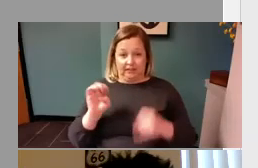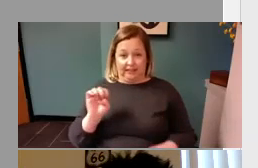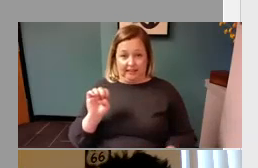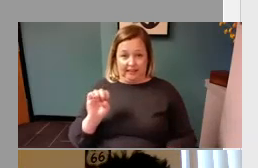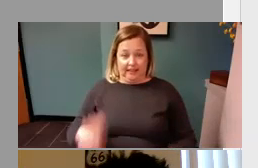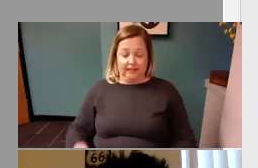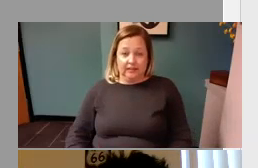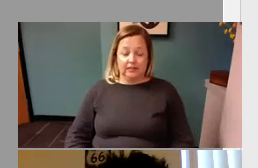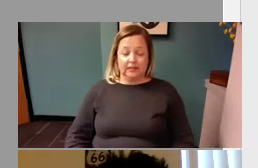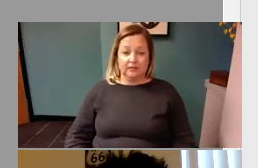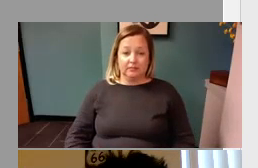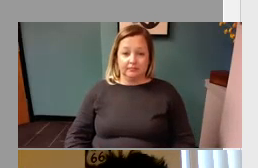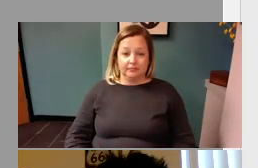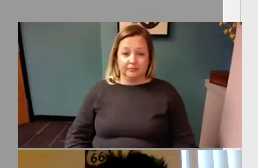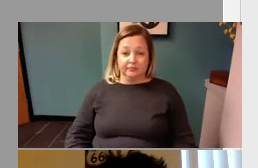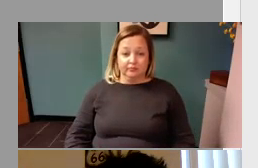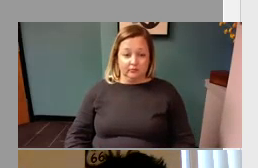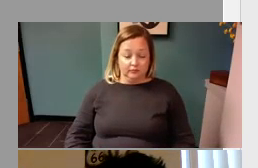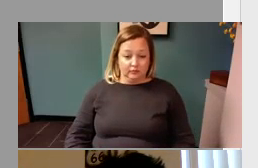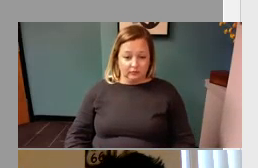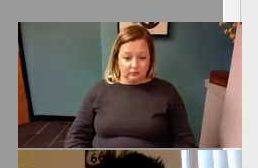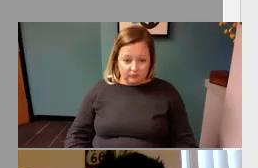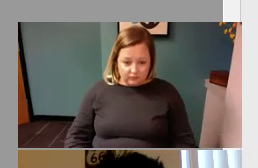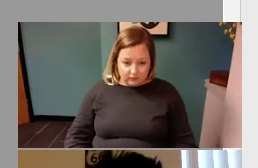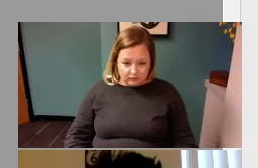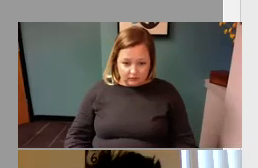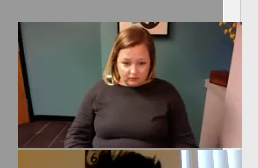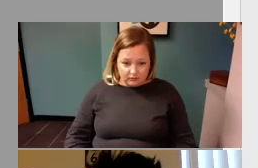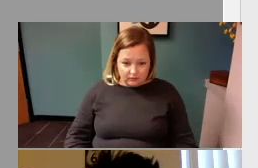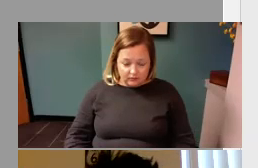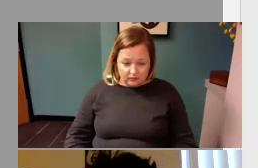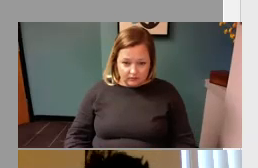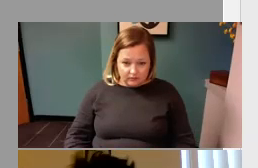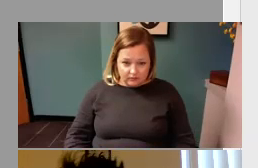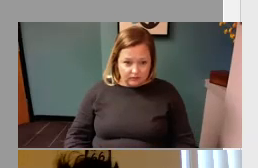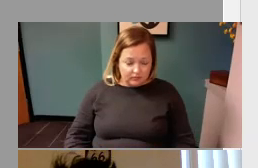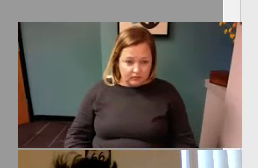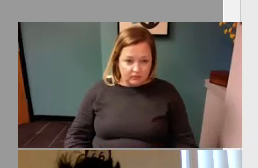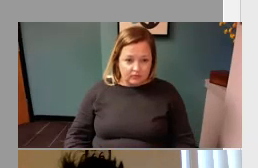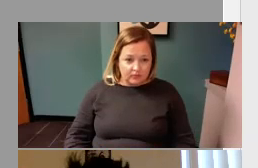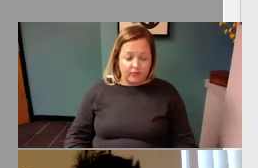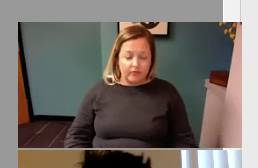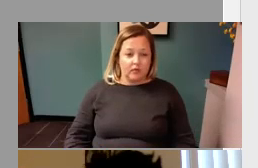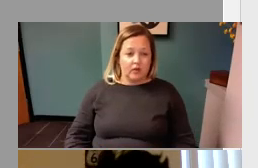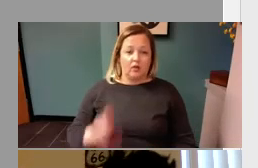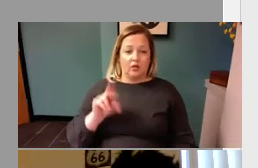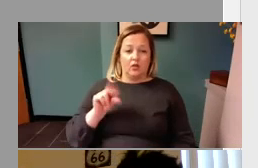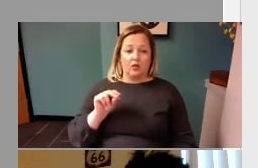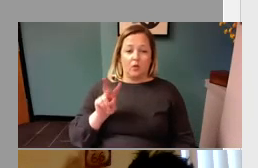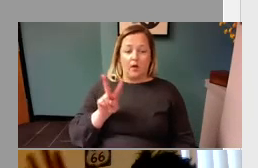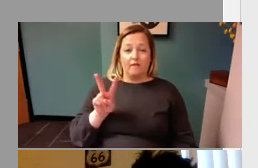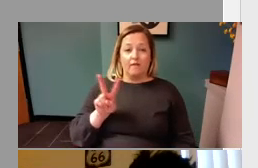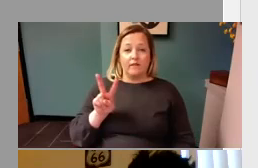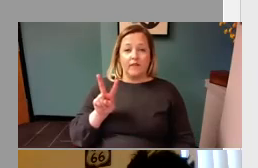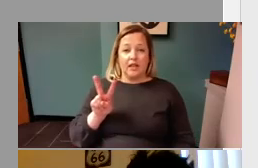And give me one sec, is the assumption that V minus S is already a tree then? No. V minus S is not a tree. V minus S